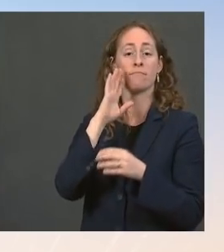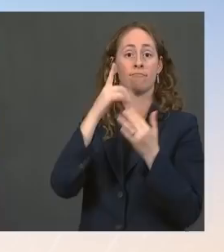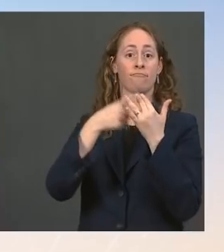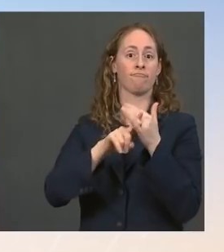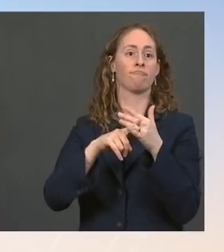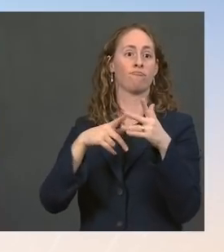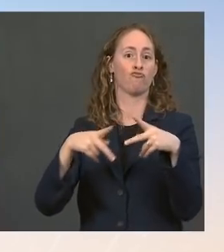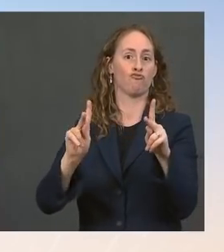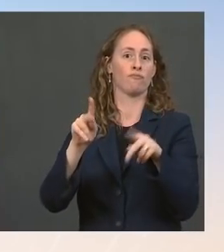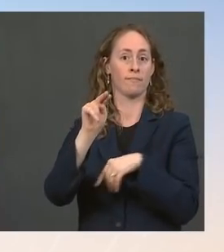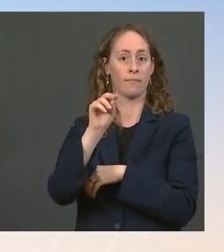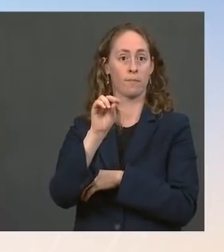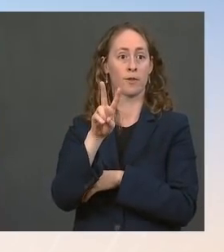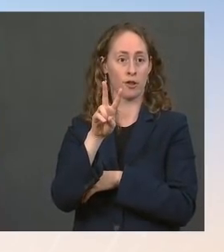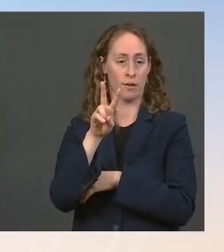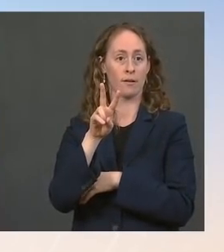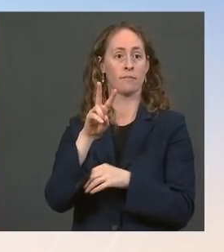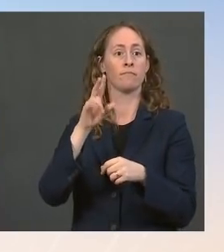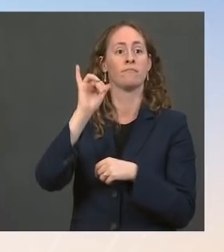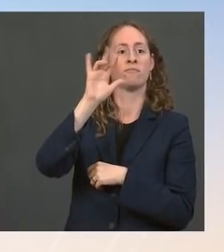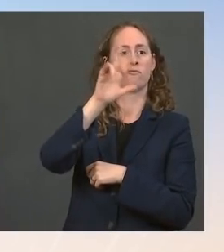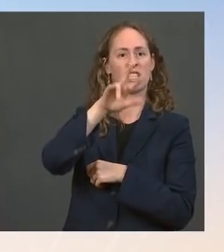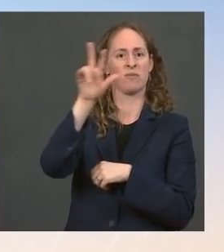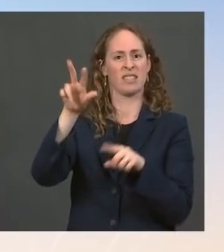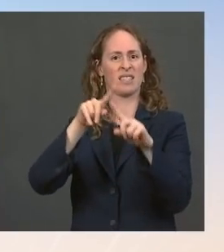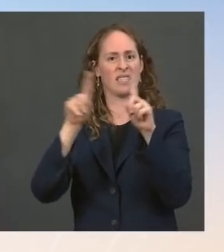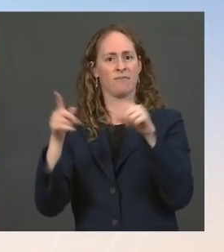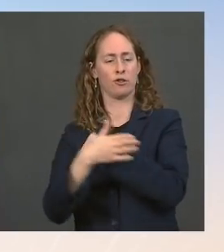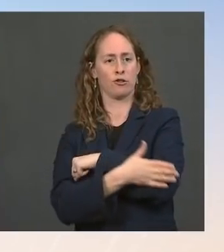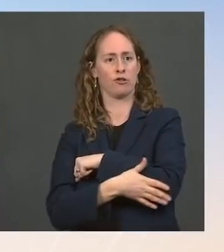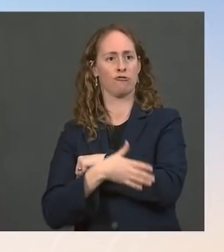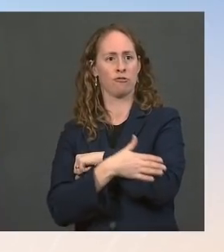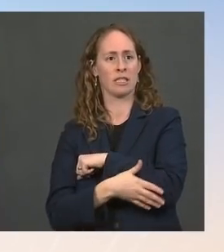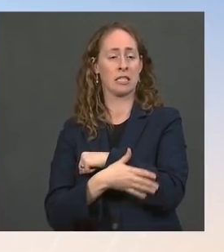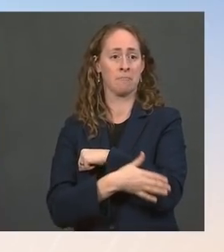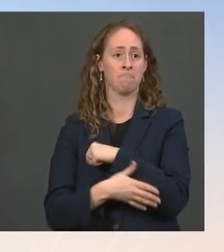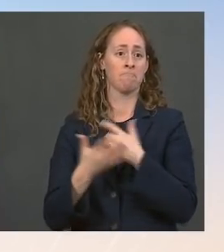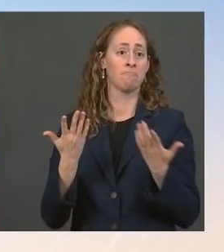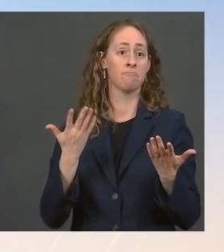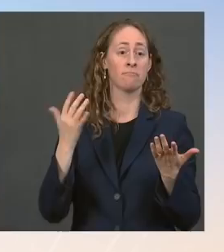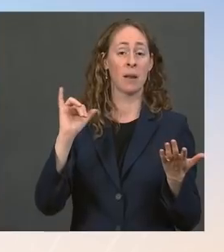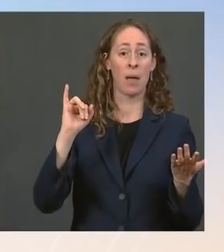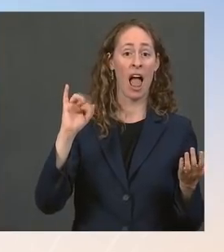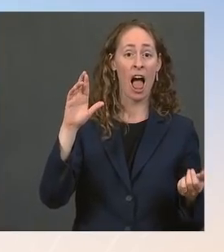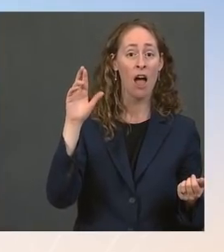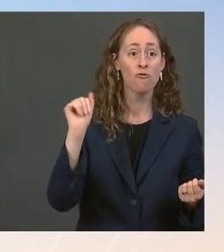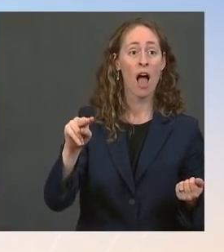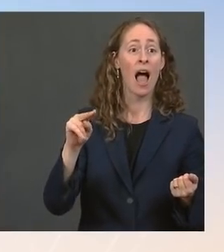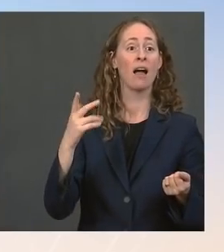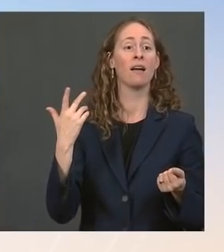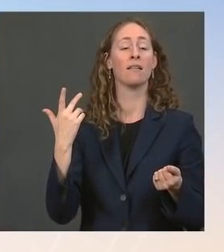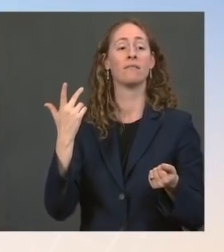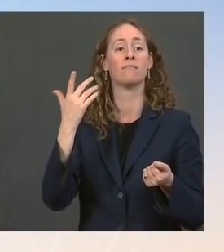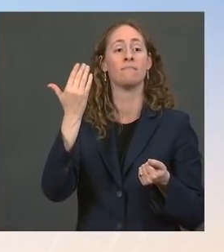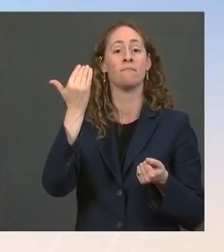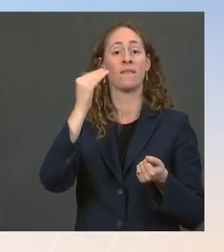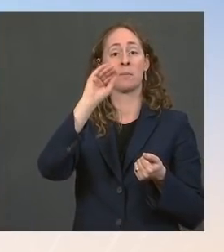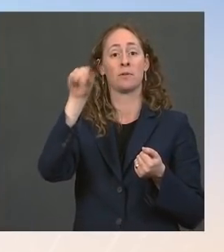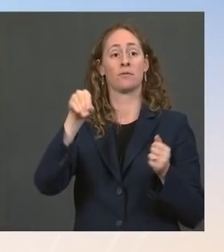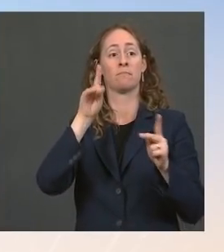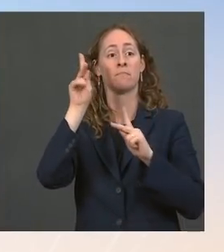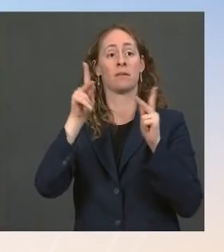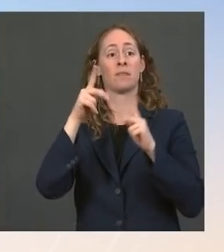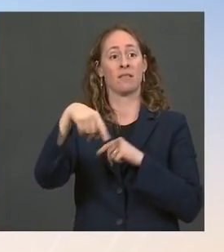from 33 countries, for instance, Iran, where 15% of the population is fully vaccinated, or